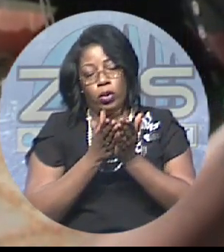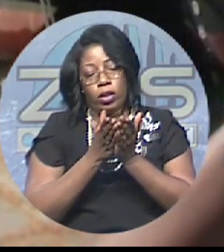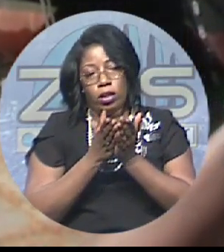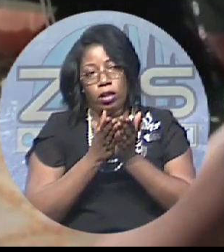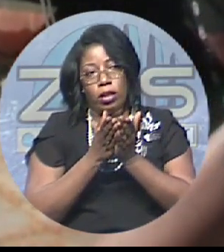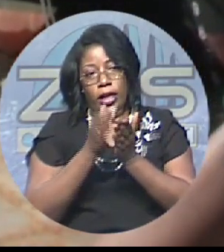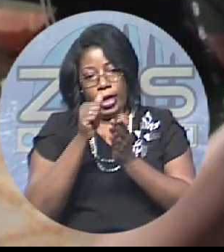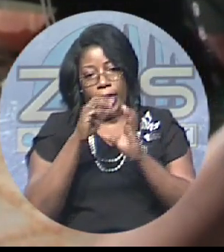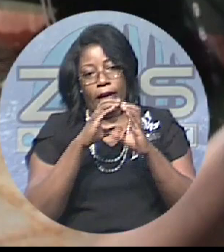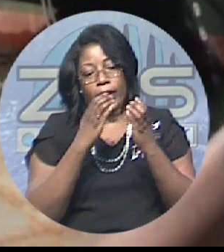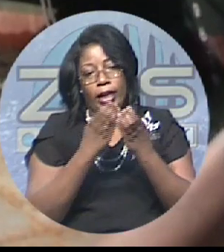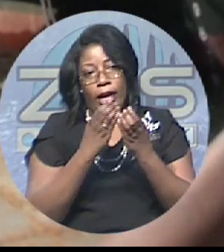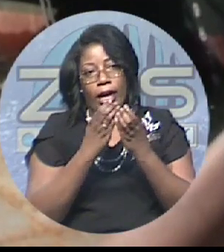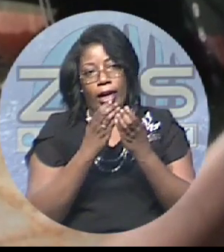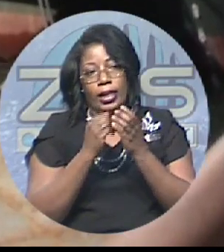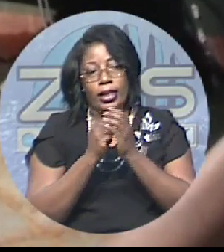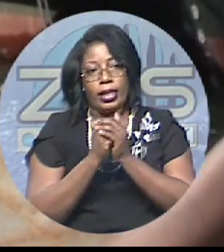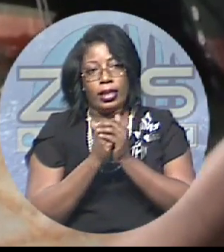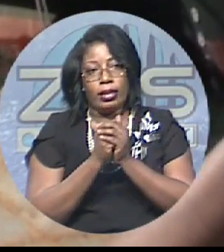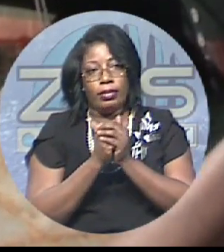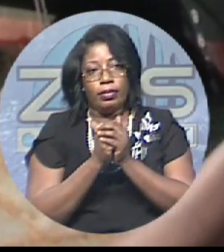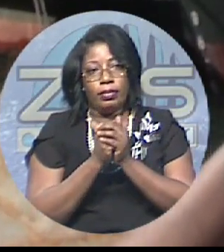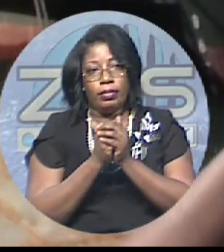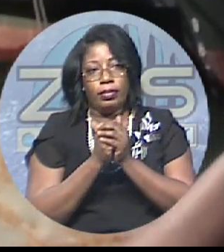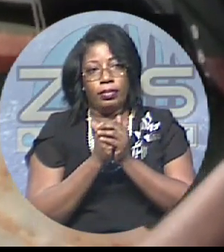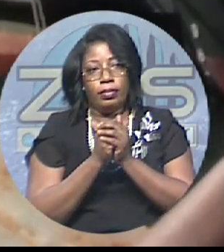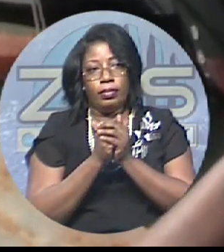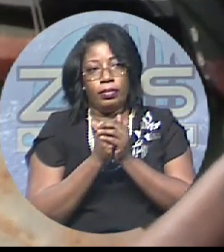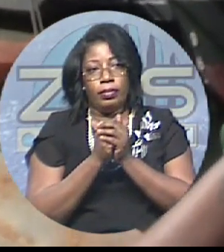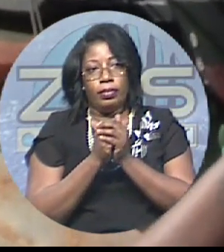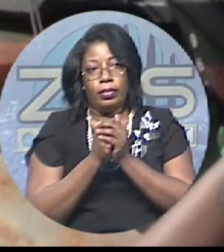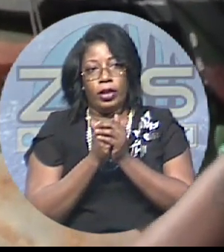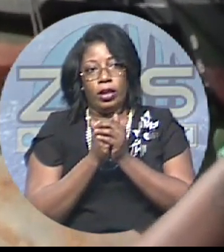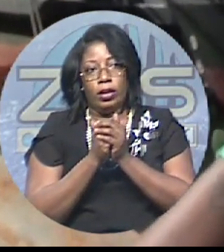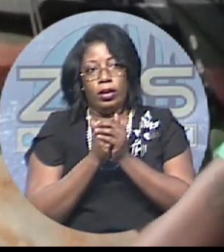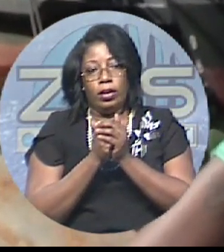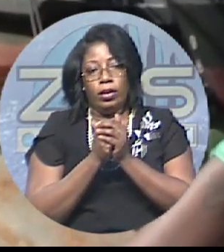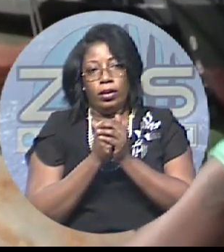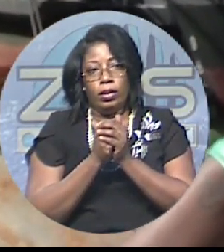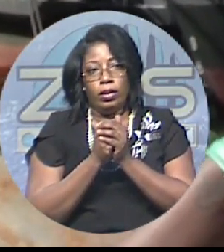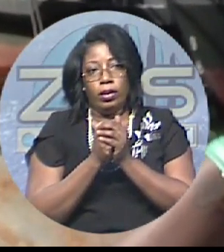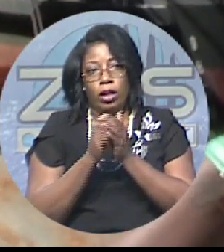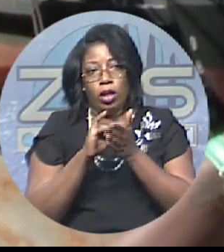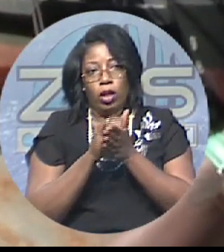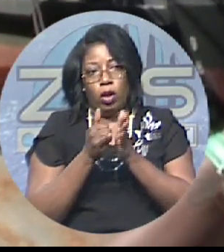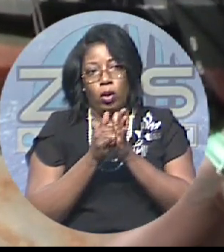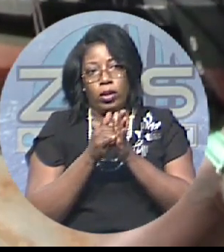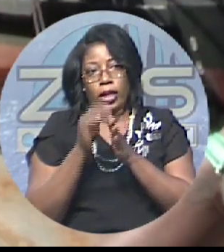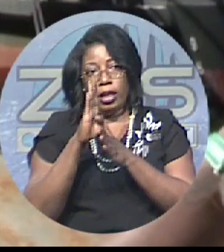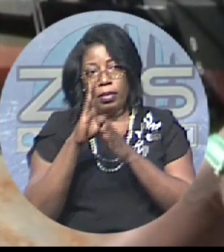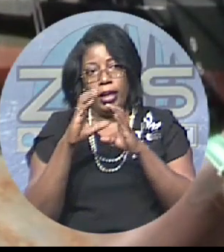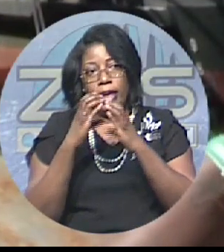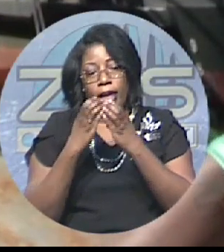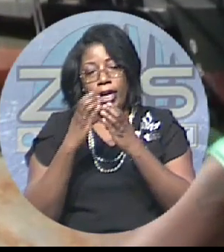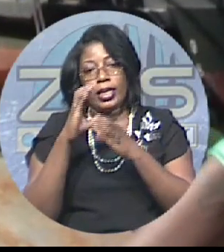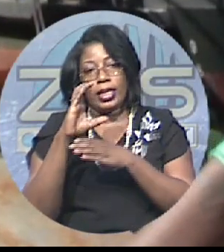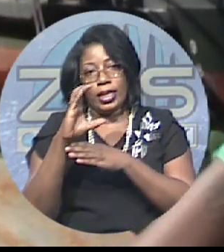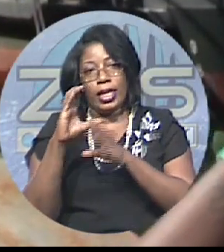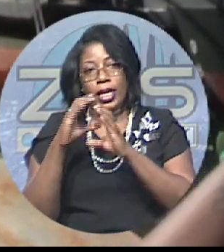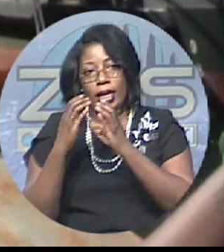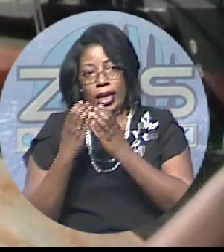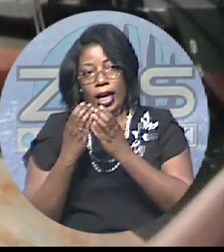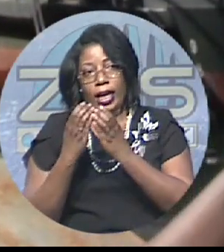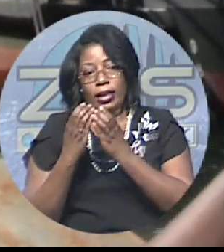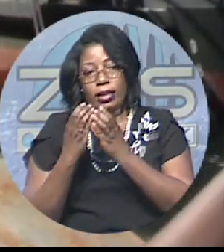Passion. We have the Cobra. We have the Barbarian. And also the Whiplash, those in the B-class. In the C-class, we